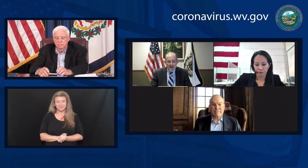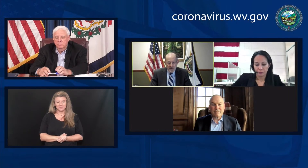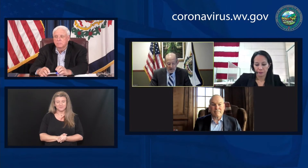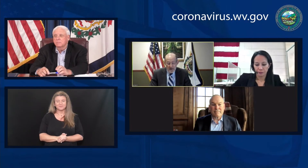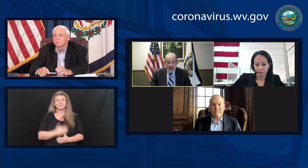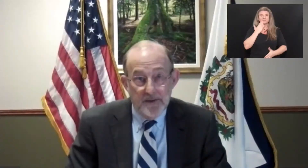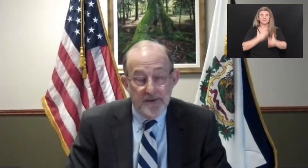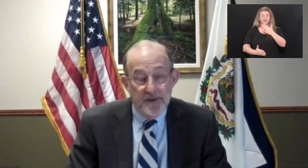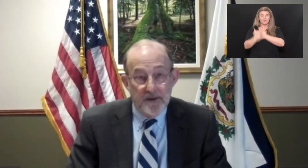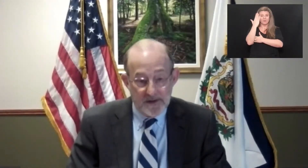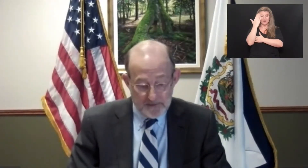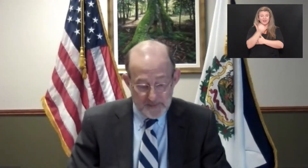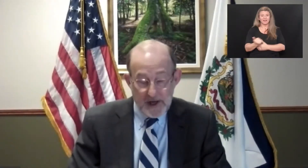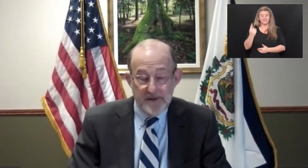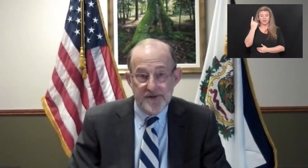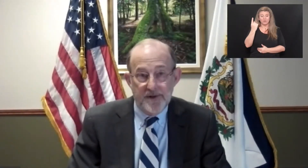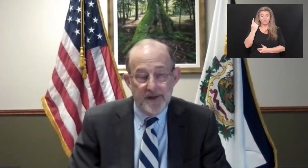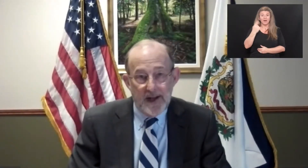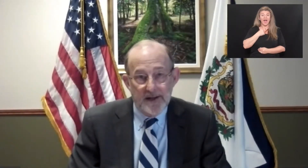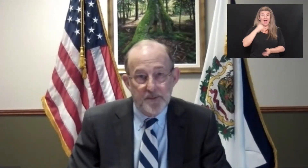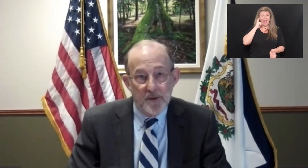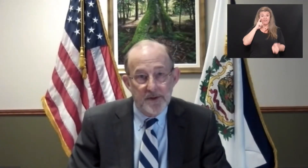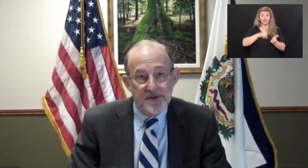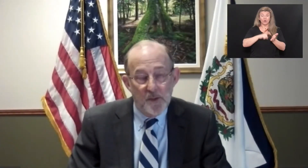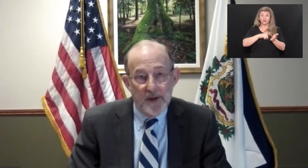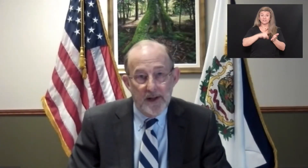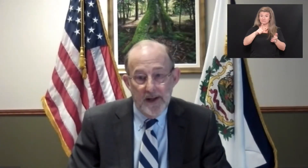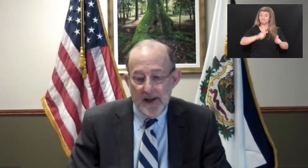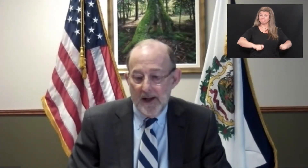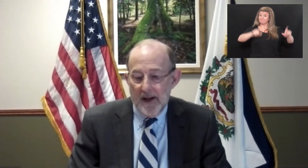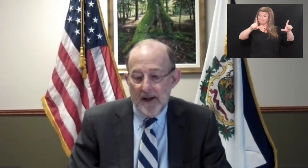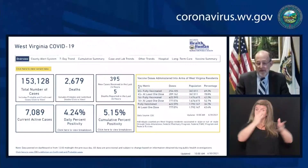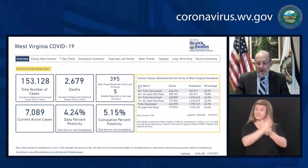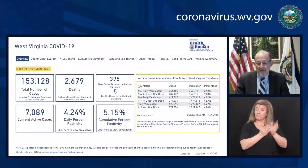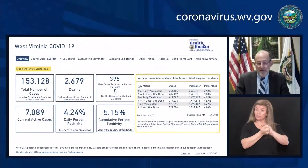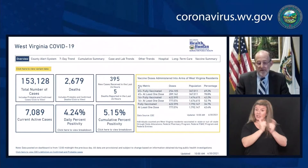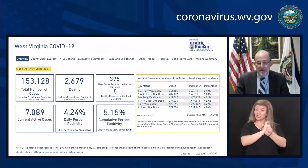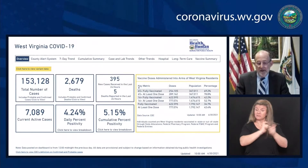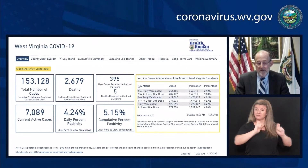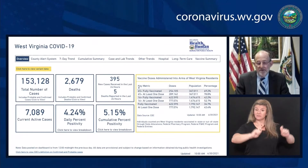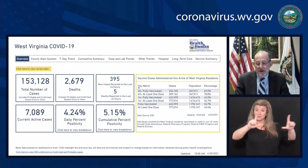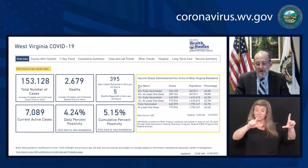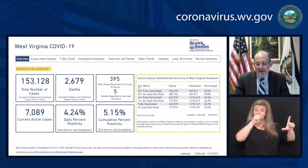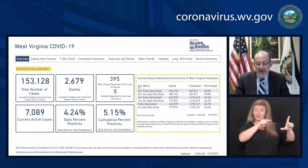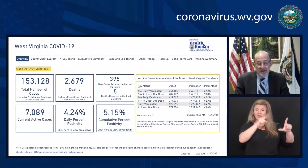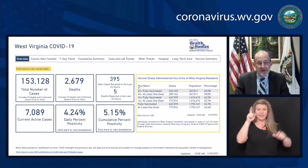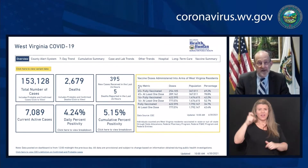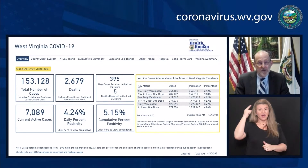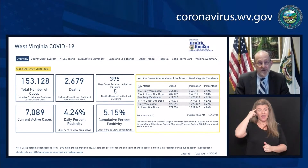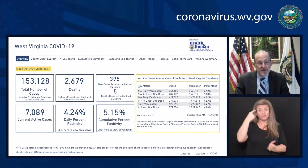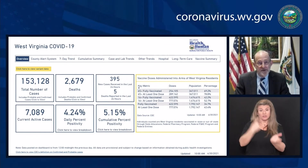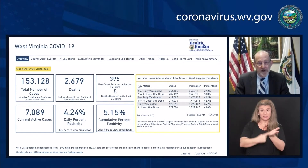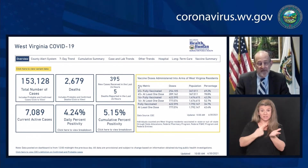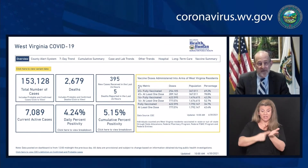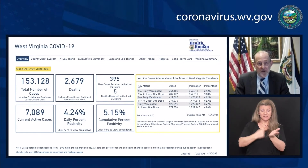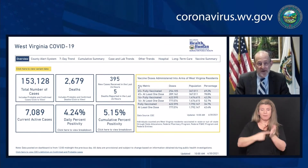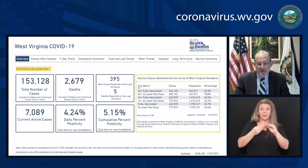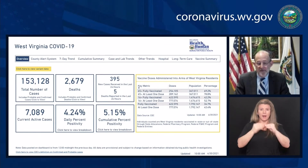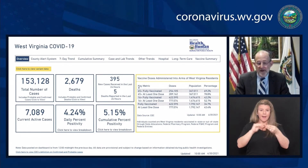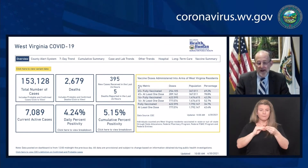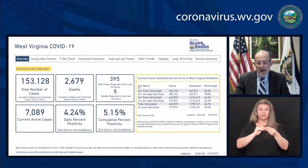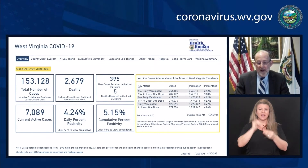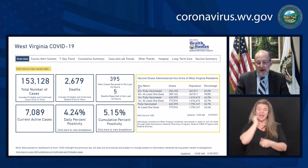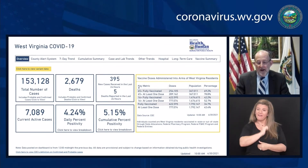Good morning, everyone. You'll notice some changes to the dashboard this morning. The governor talks about these numbers every